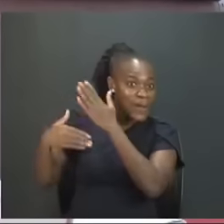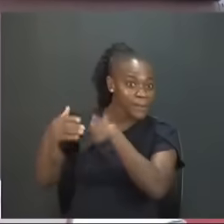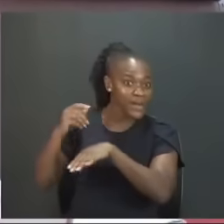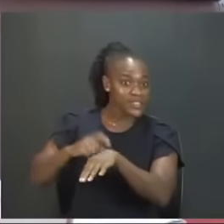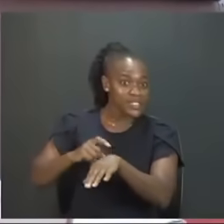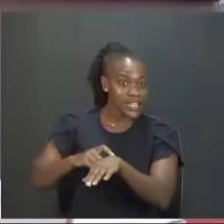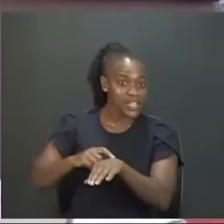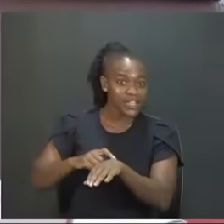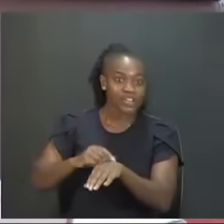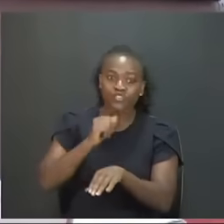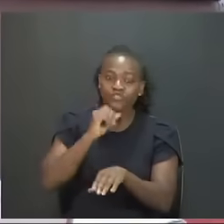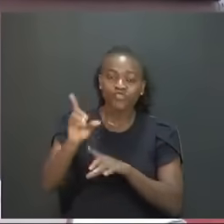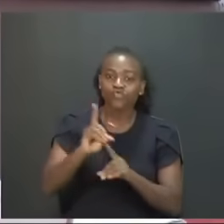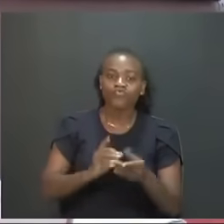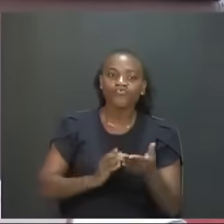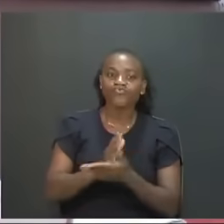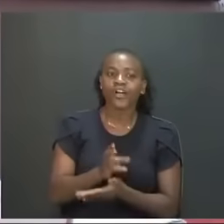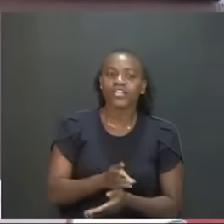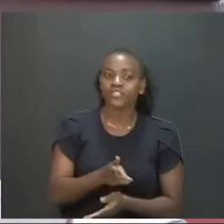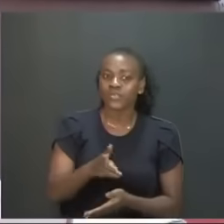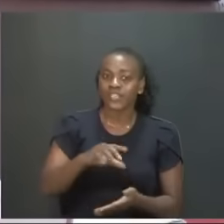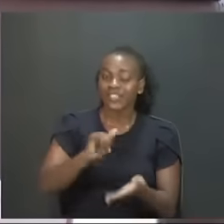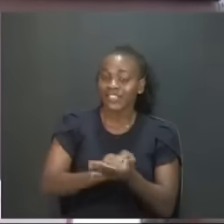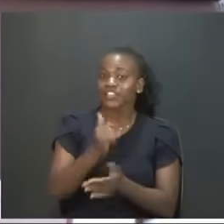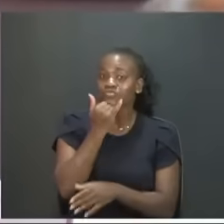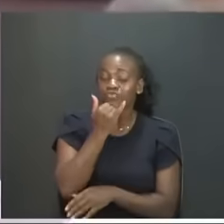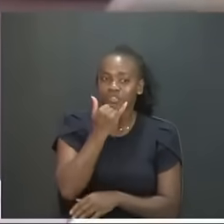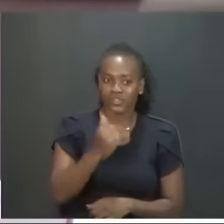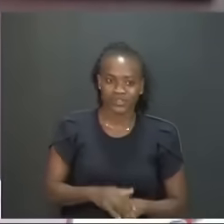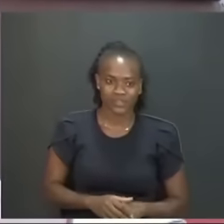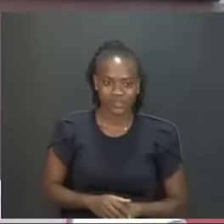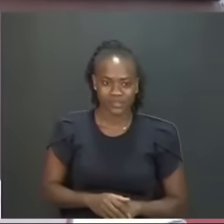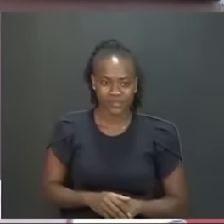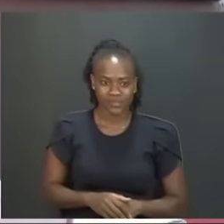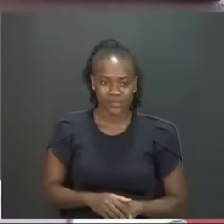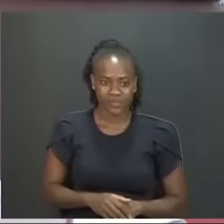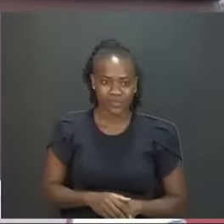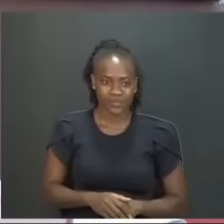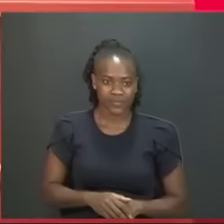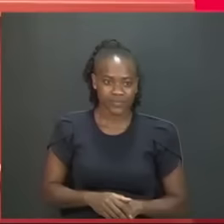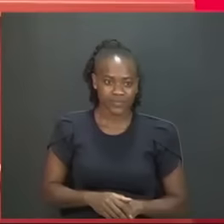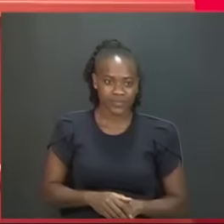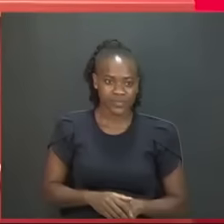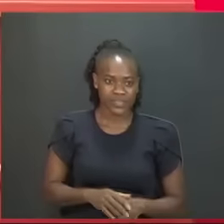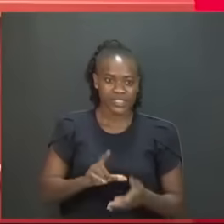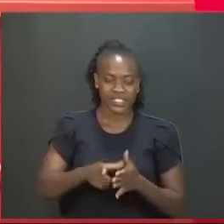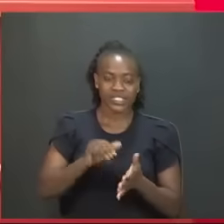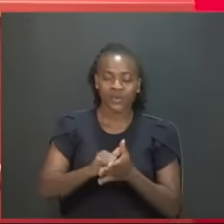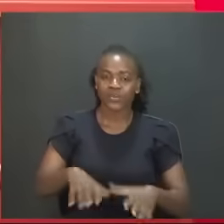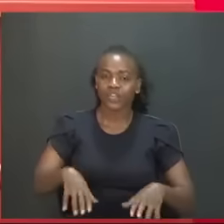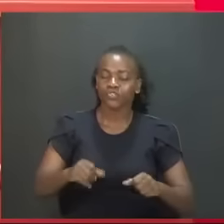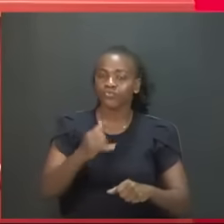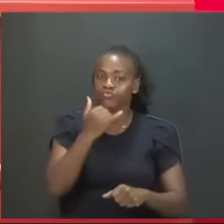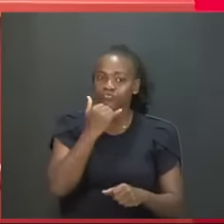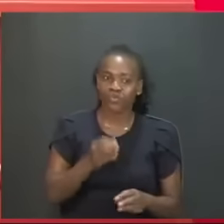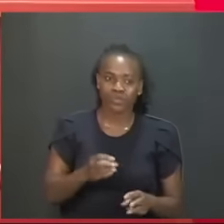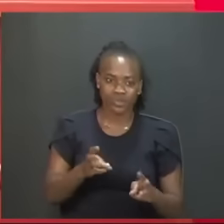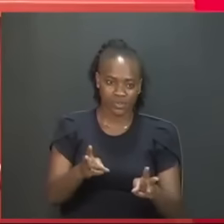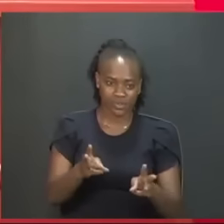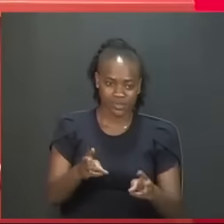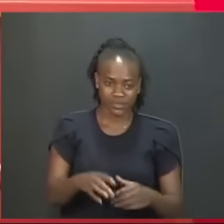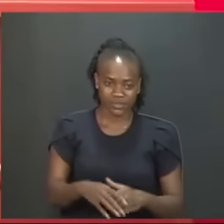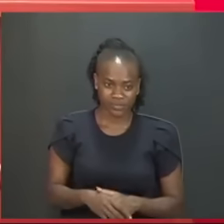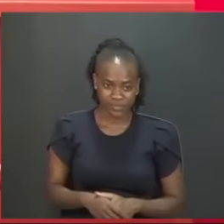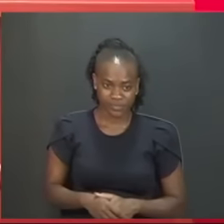we didn't use a certain procedure, then it is wrong. That was he said. He said we have adopted a wrong procedure. That's what he said. I do not think we